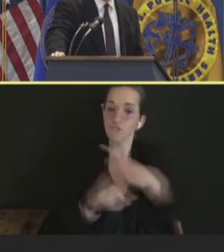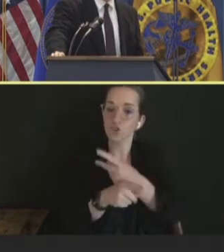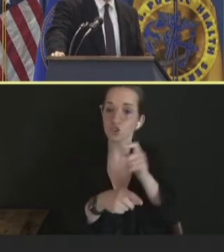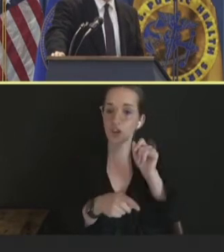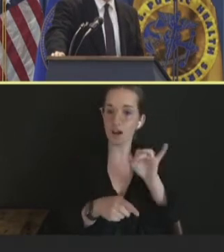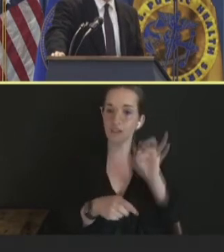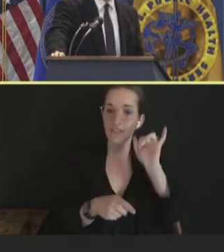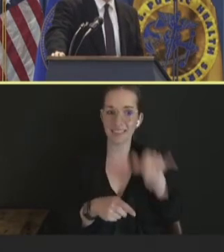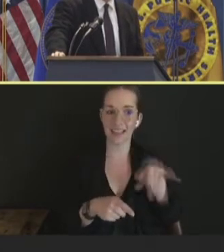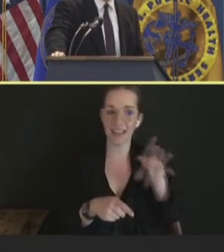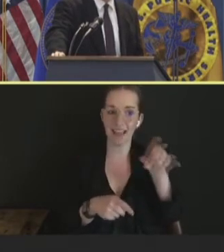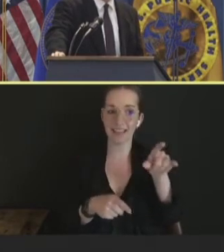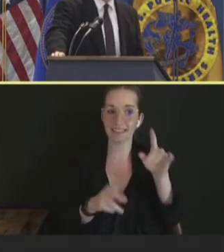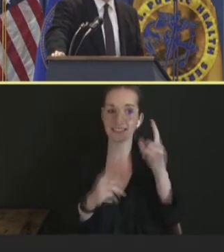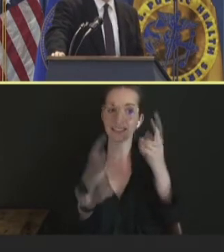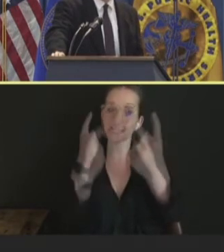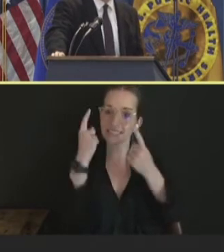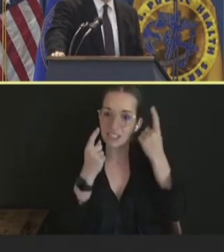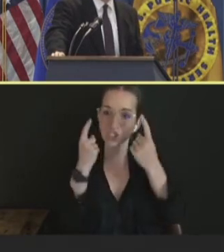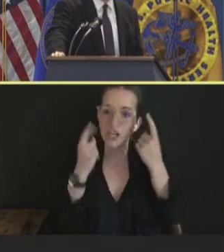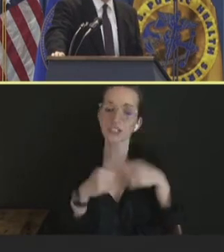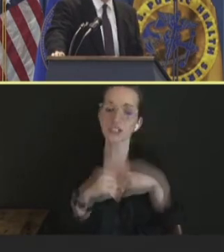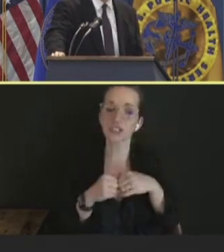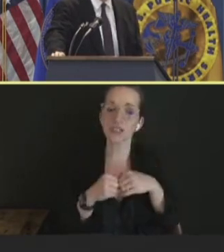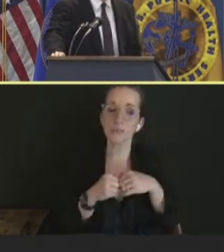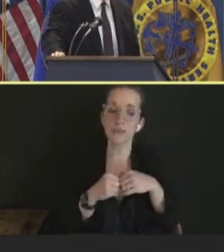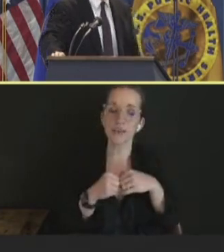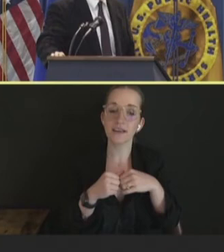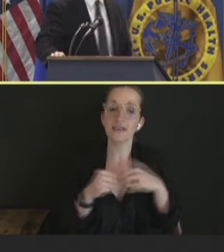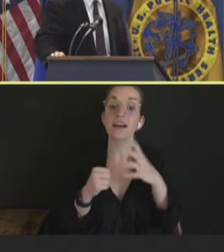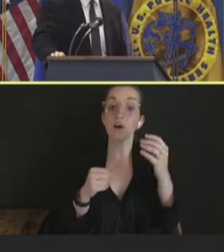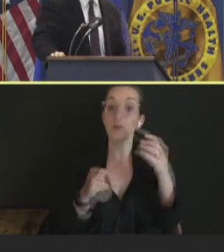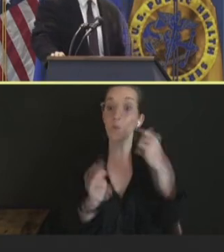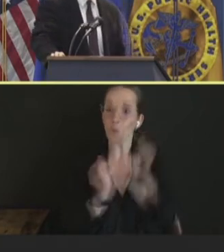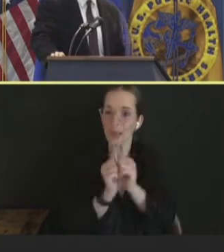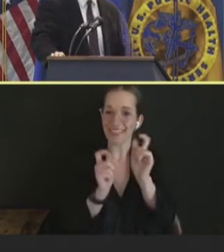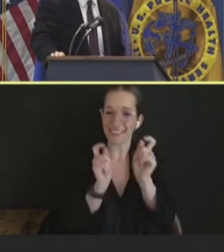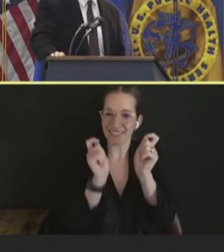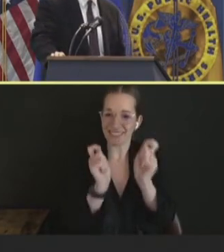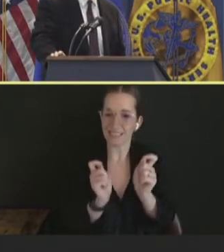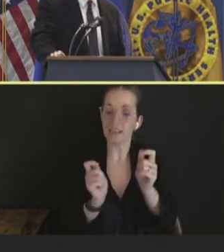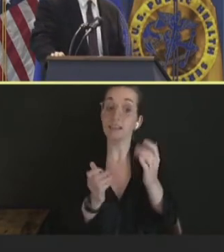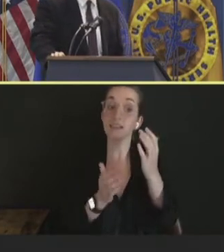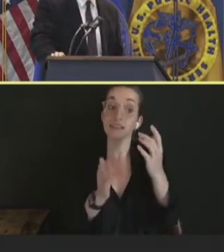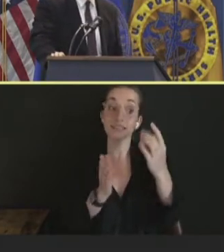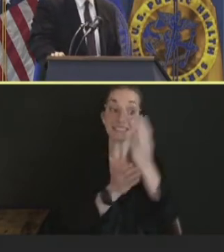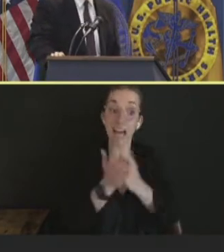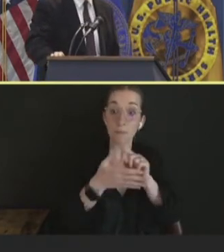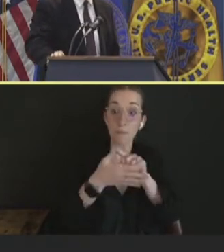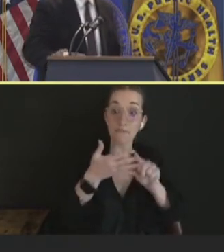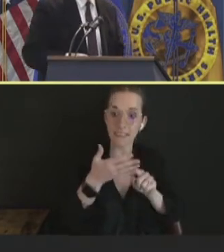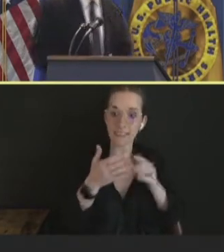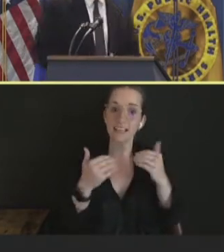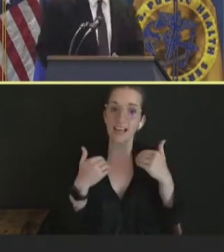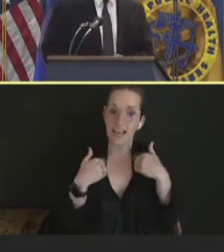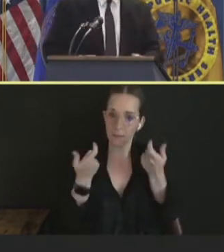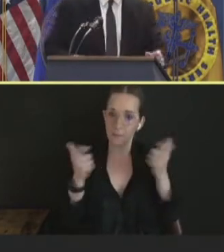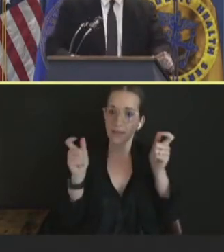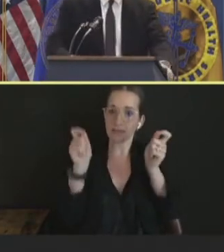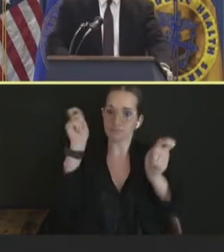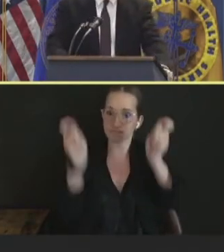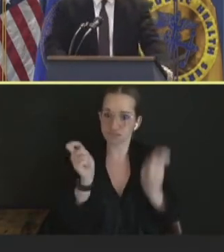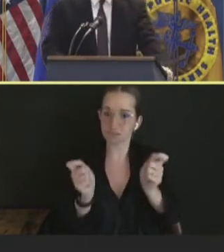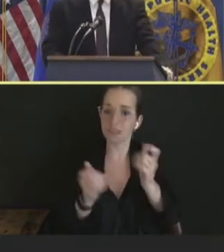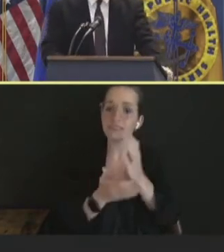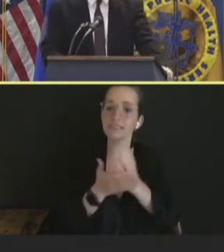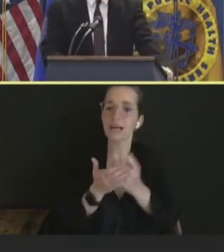made. In some cases, these are minor adjustments. In some cases, they're fairly significant or involve a whole reworking of a